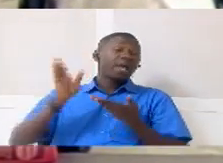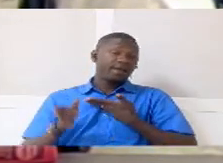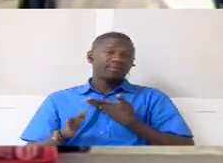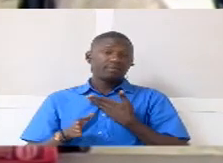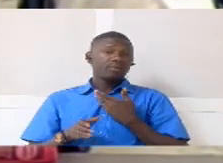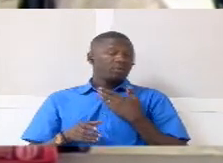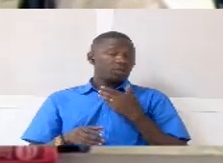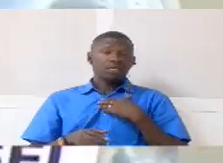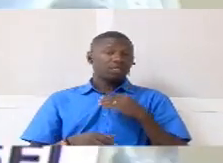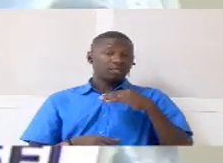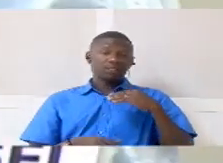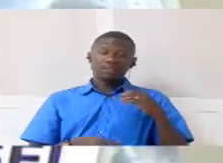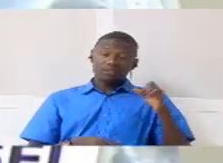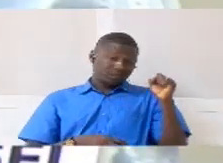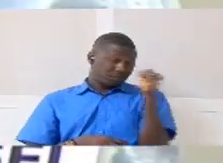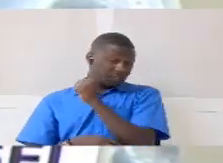a criminal sanction.